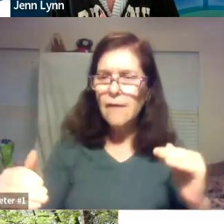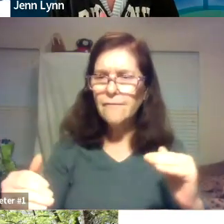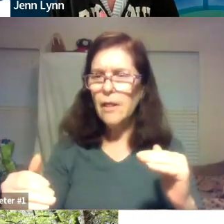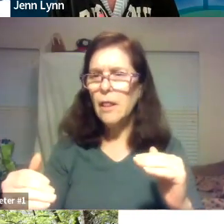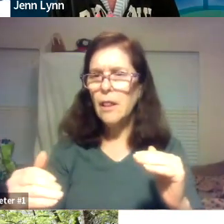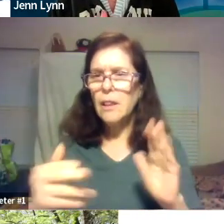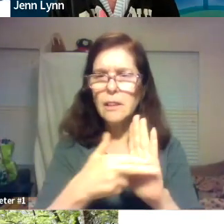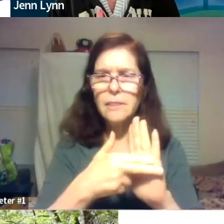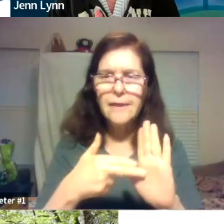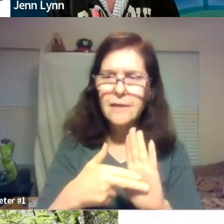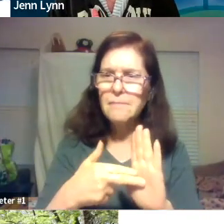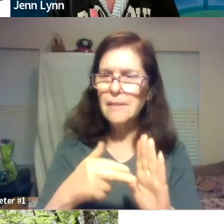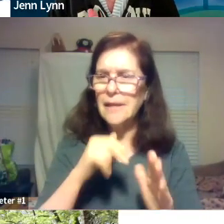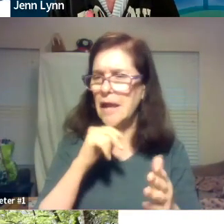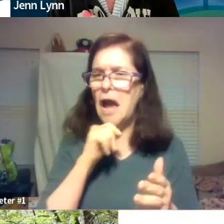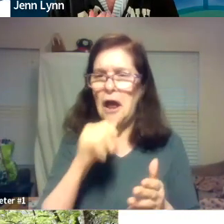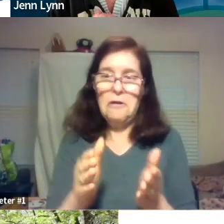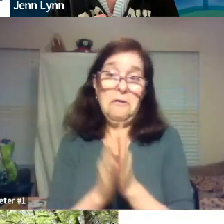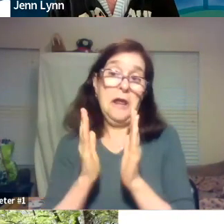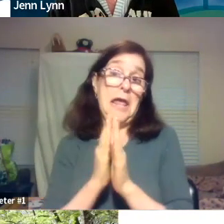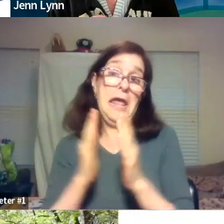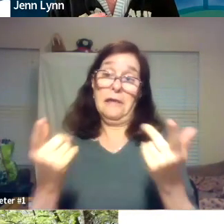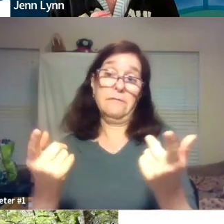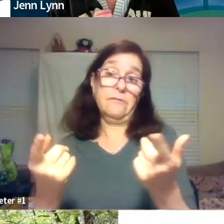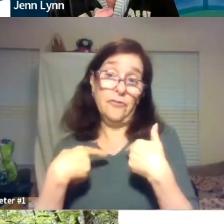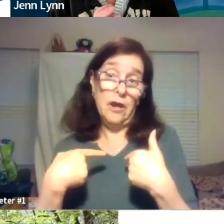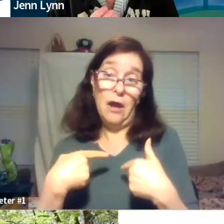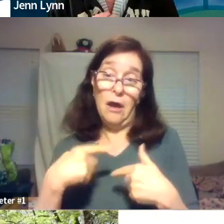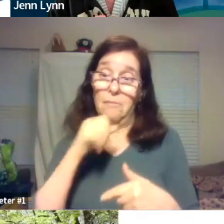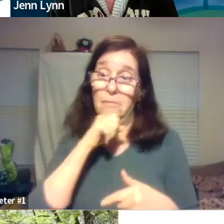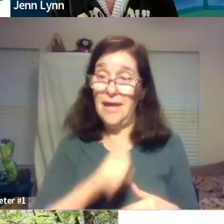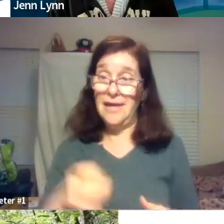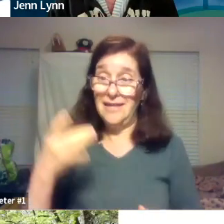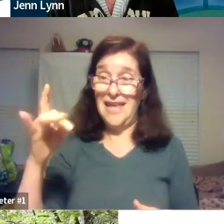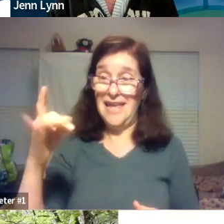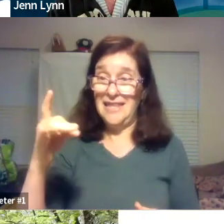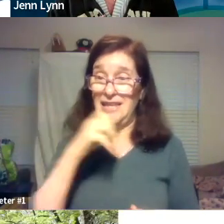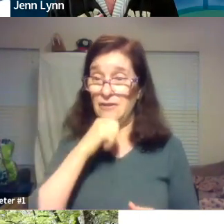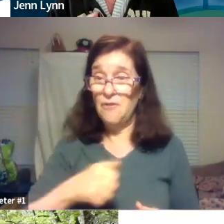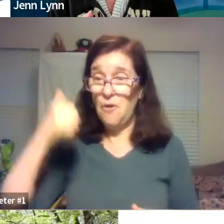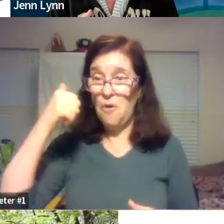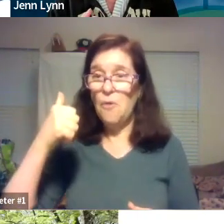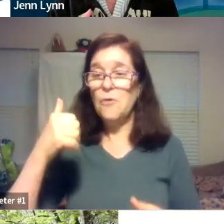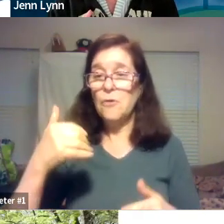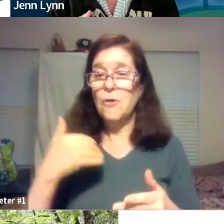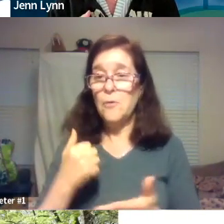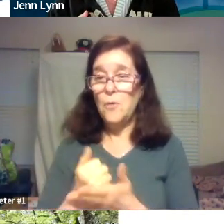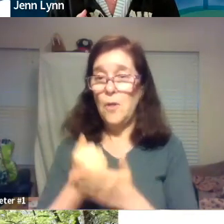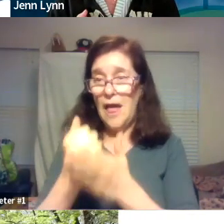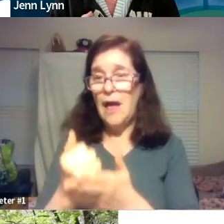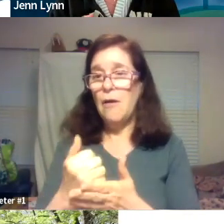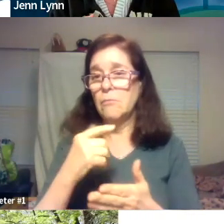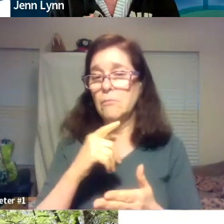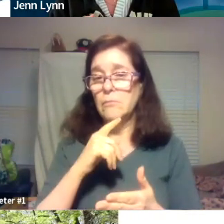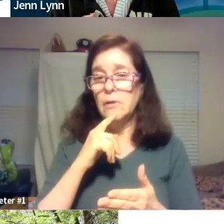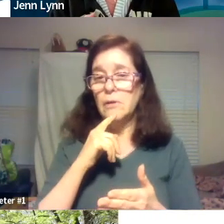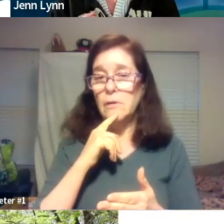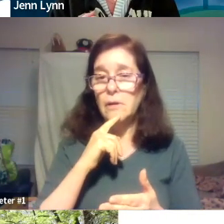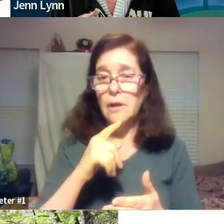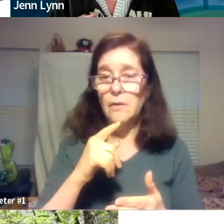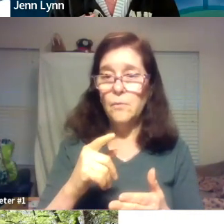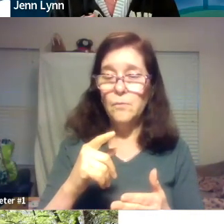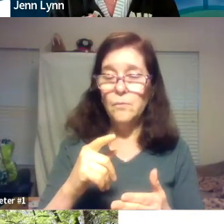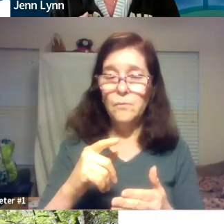don't really, I don't even ask. We just come as you are, 18 and older, and we'll meet you where you are. And I can pretty much guarantee you're going to have